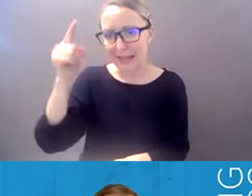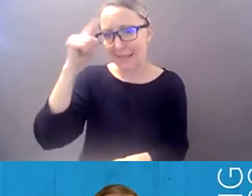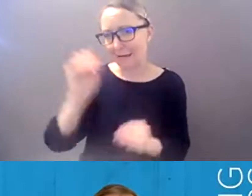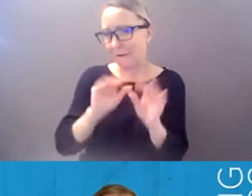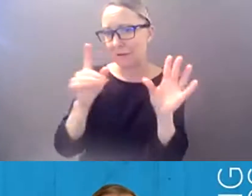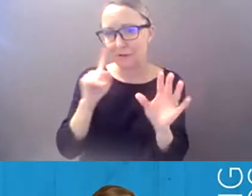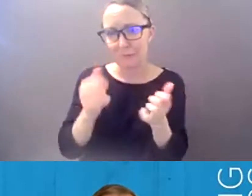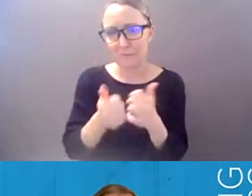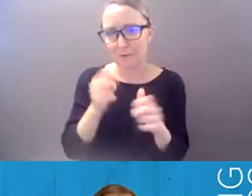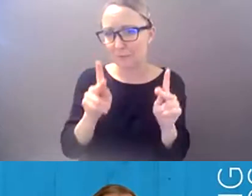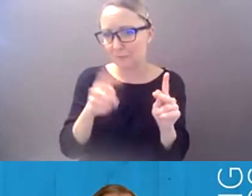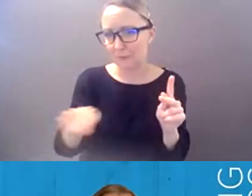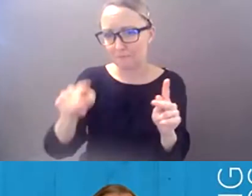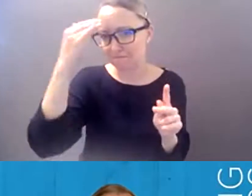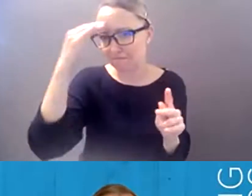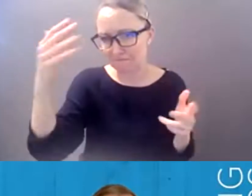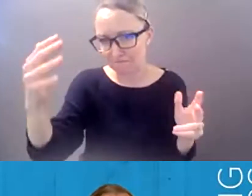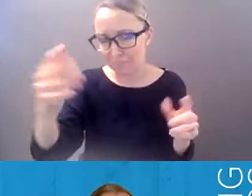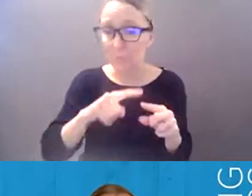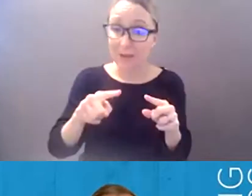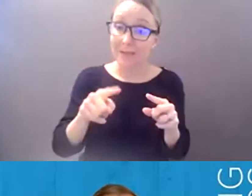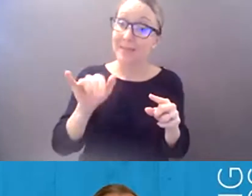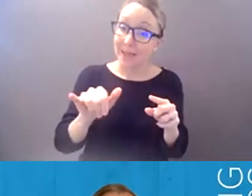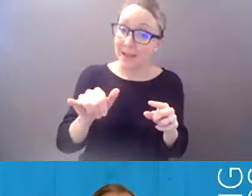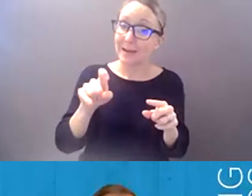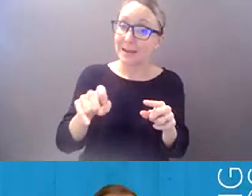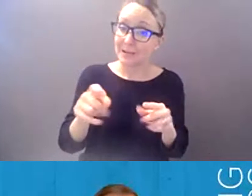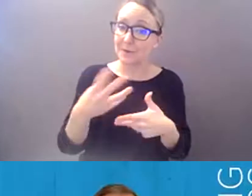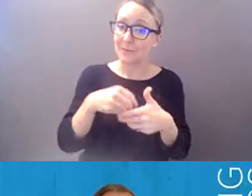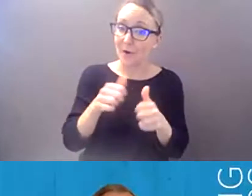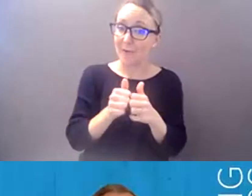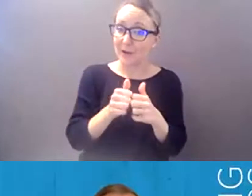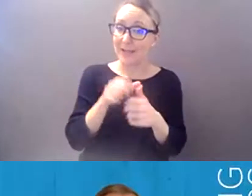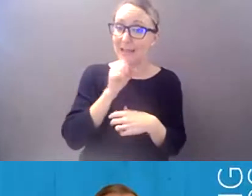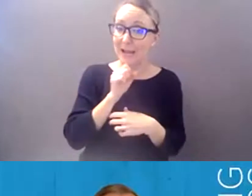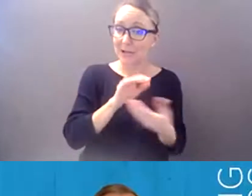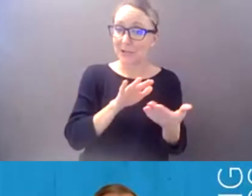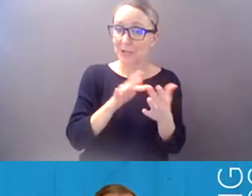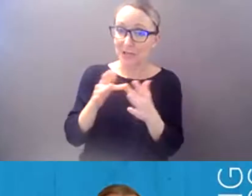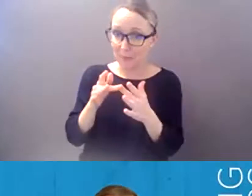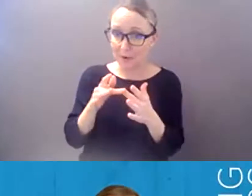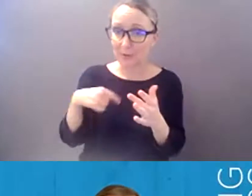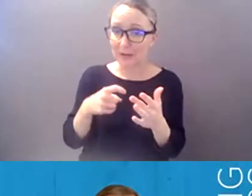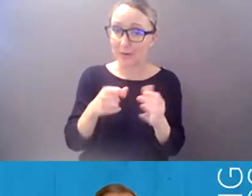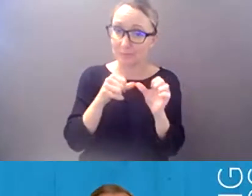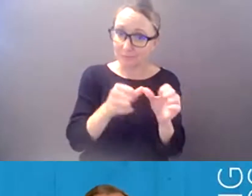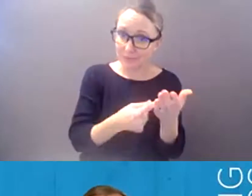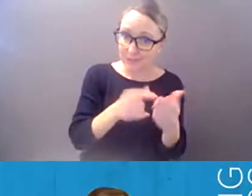folks. But again, that needs to be part of the discussion within the aging network, and within the housing